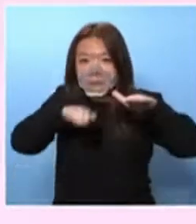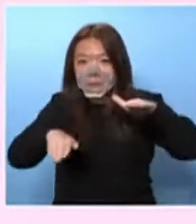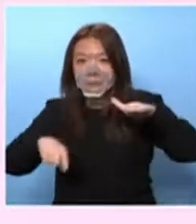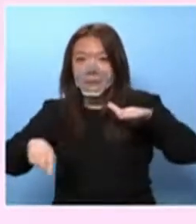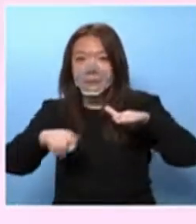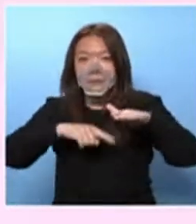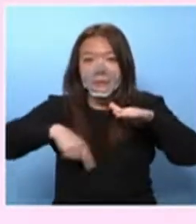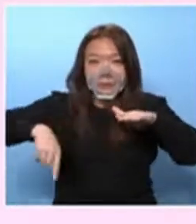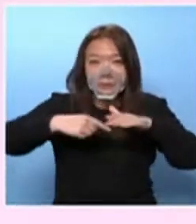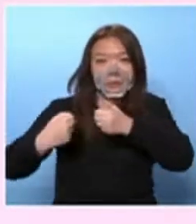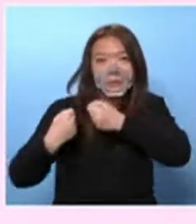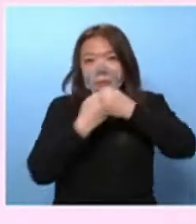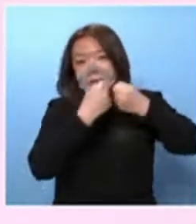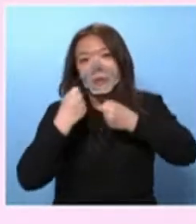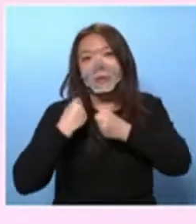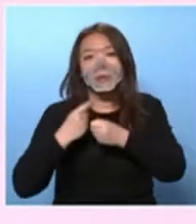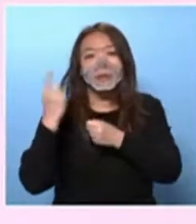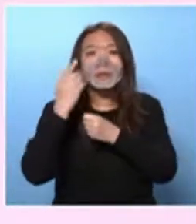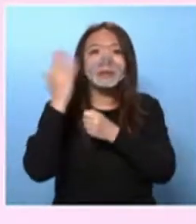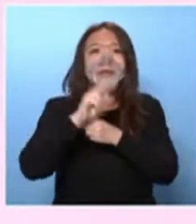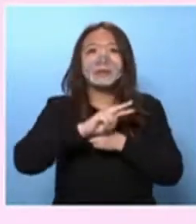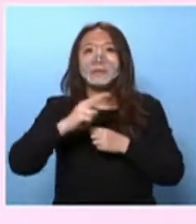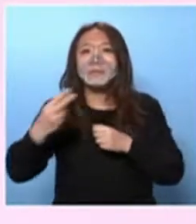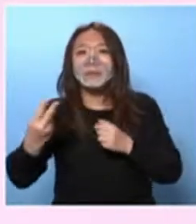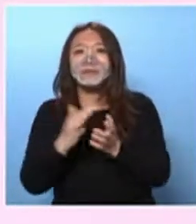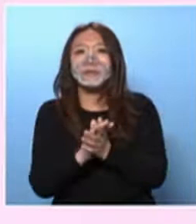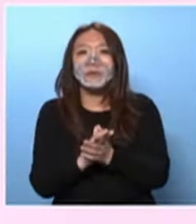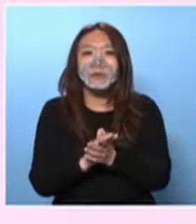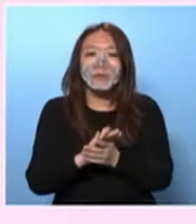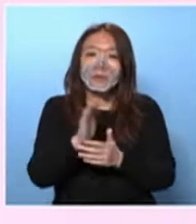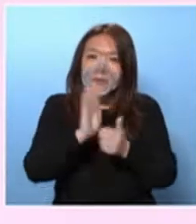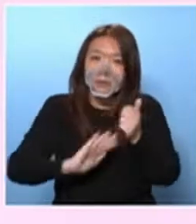Enhance the capability of the low-lying areas to withstand threats.